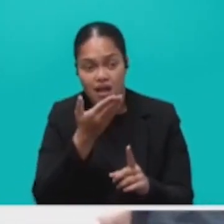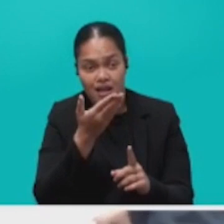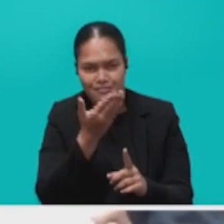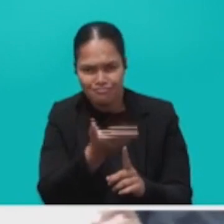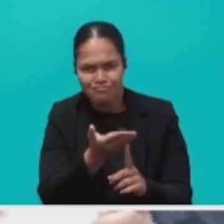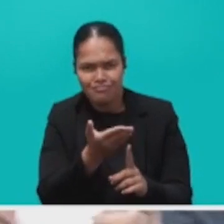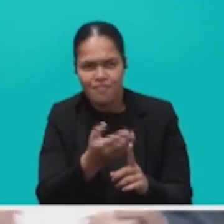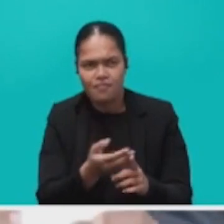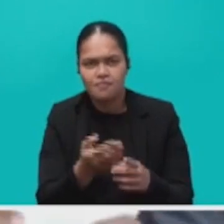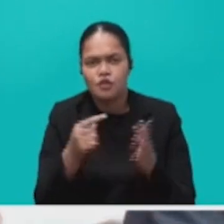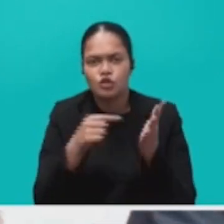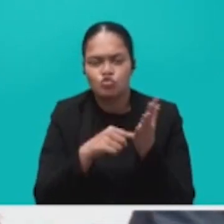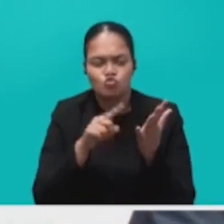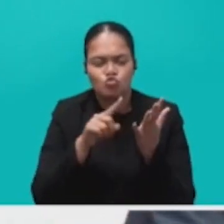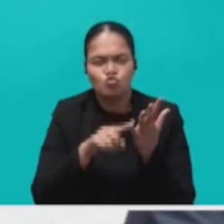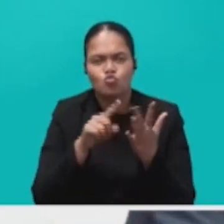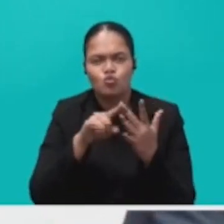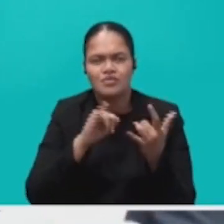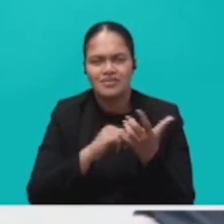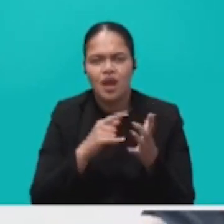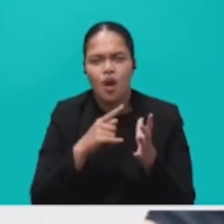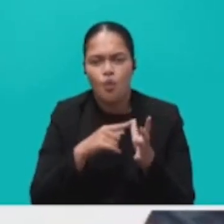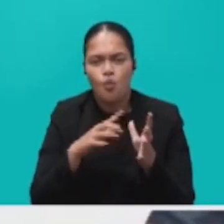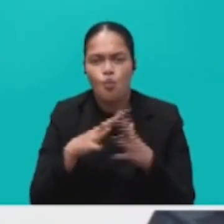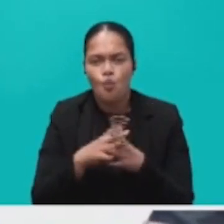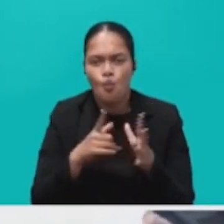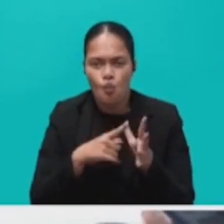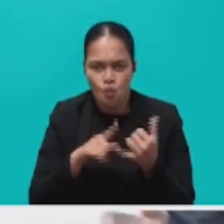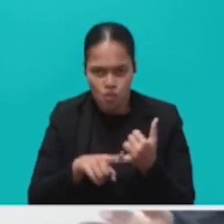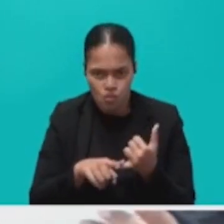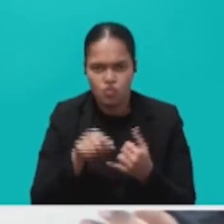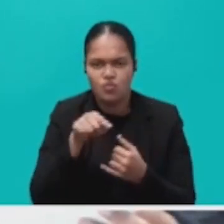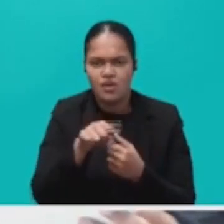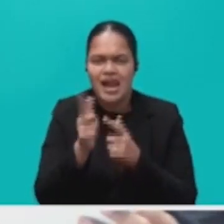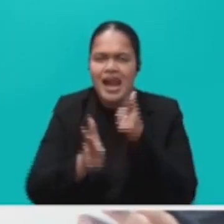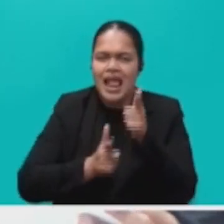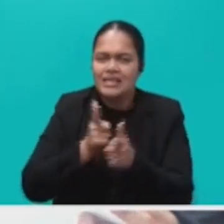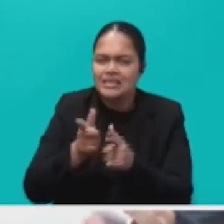making, Honourable Minister Tuiswa was making about the legacy issues.